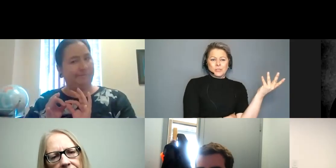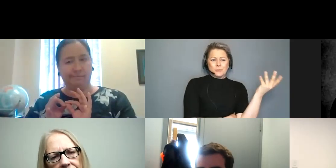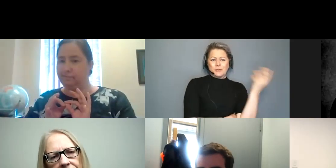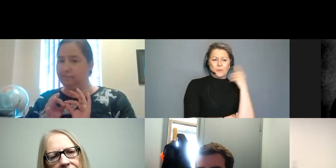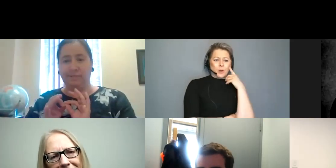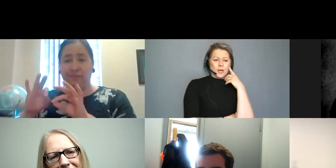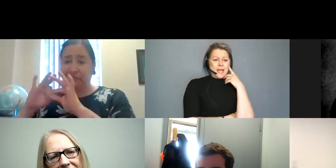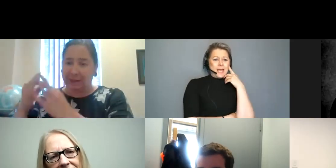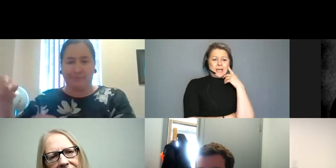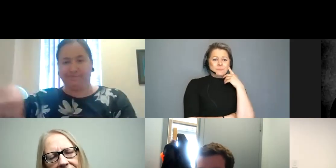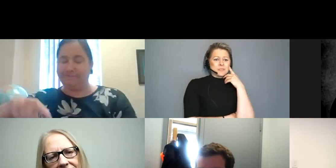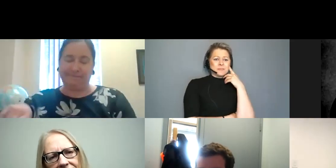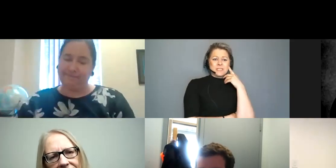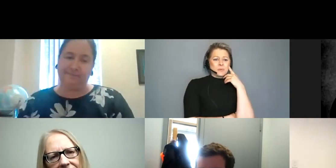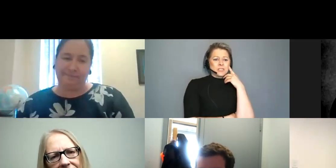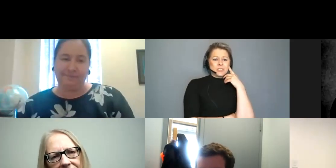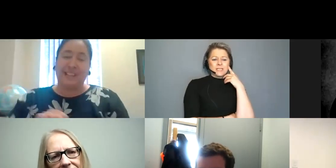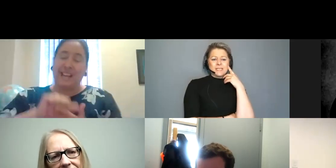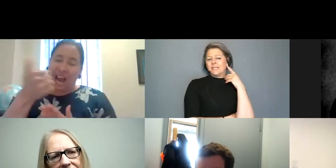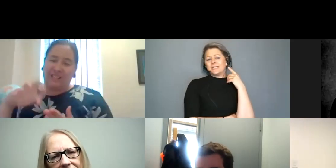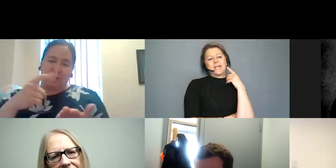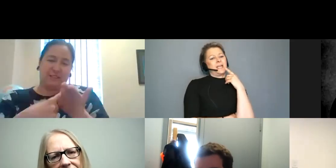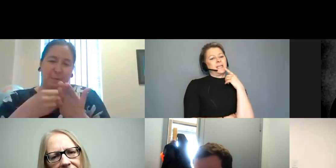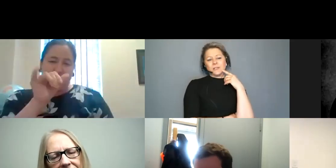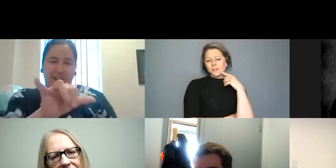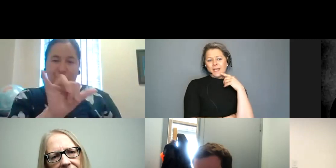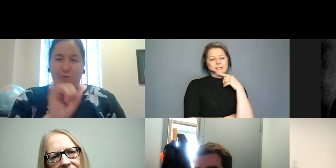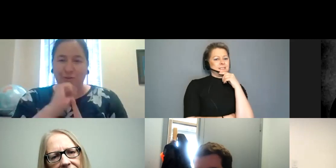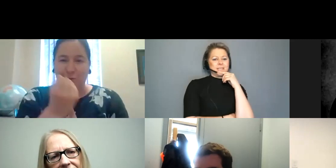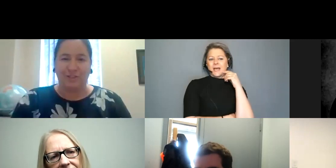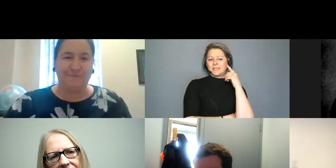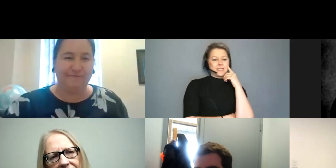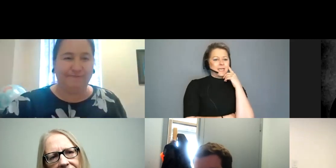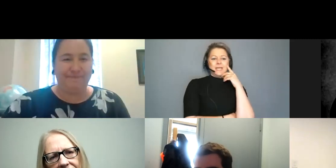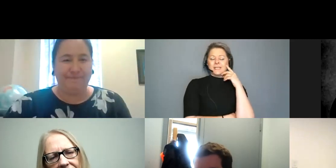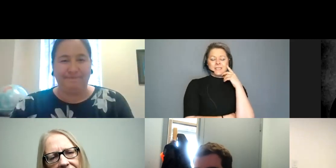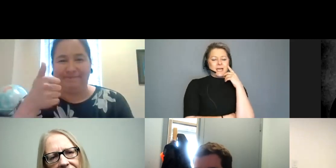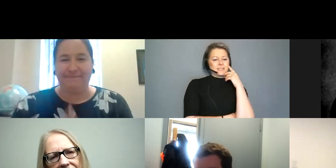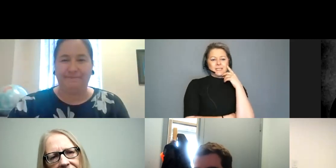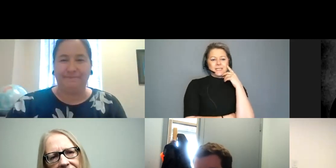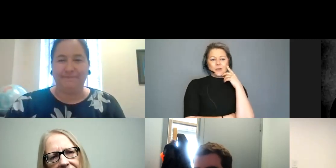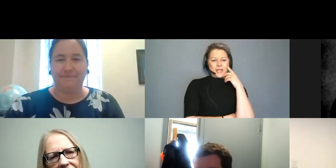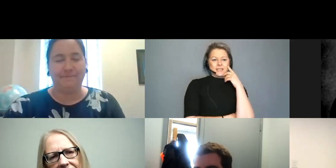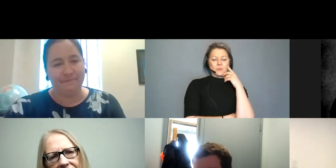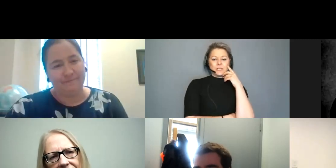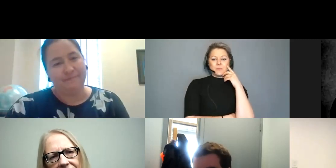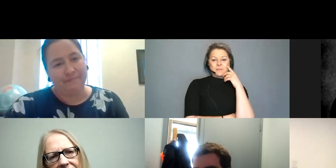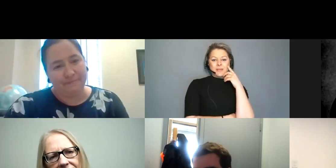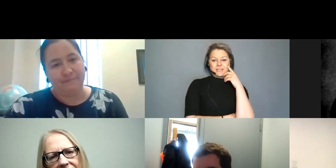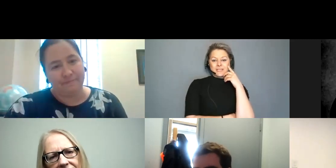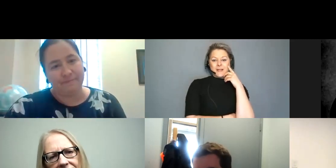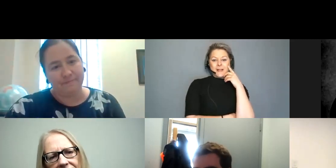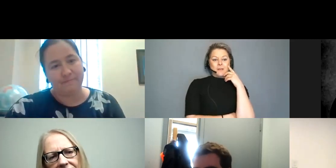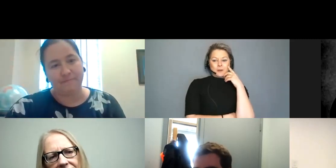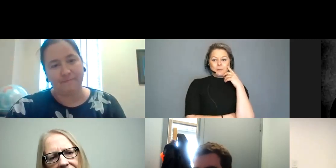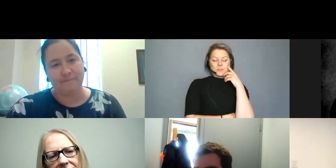and they're interpreting for some situation like this, and it's not ethical, and it's not okay. So we just want to make